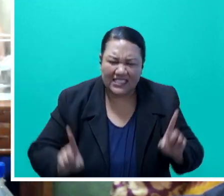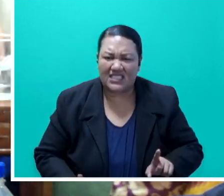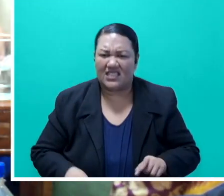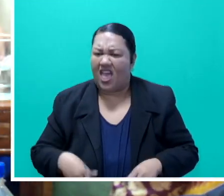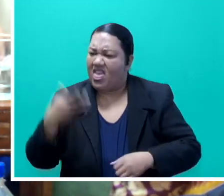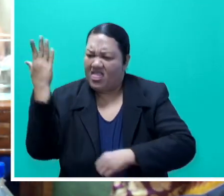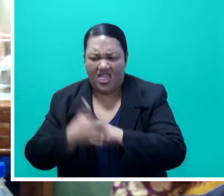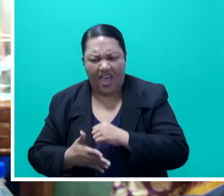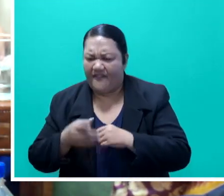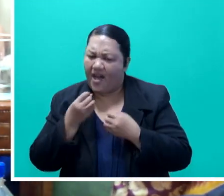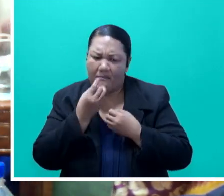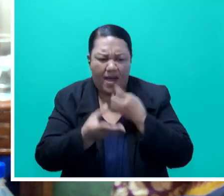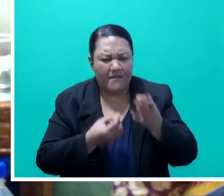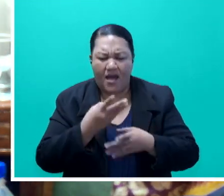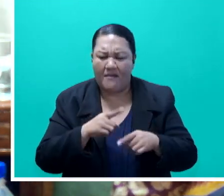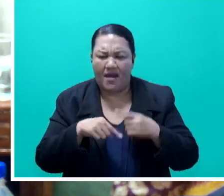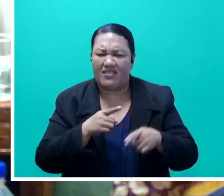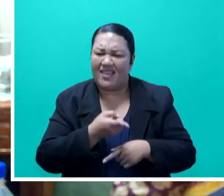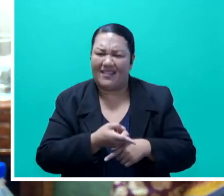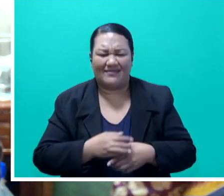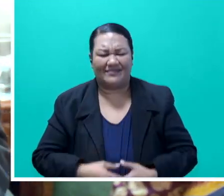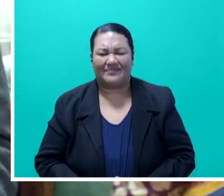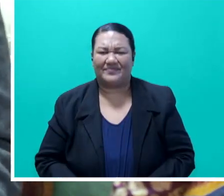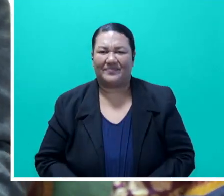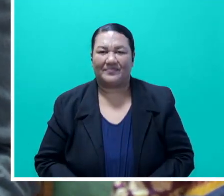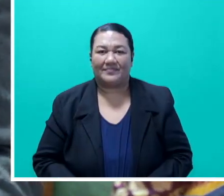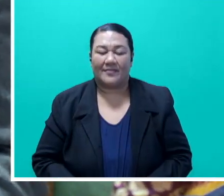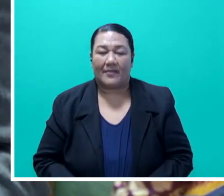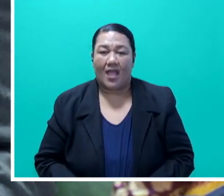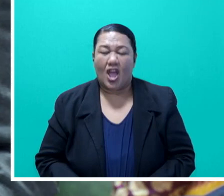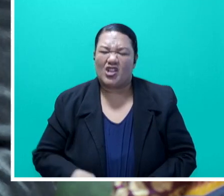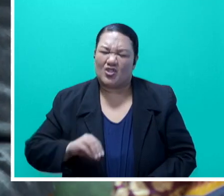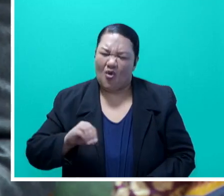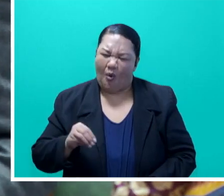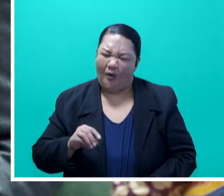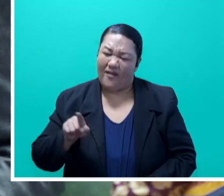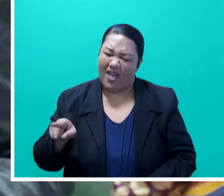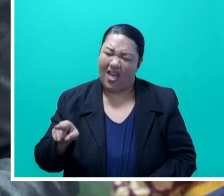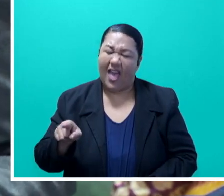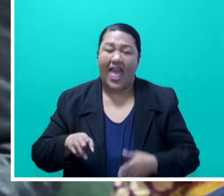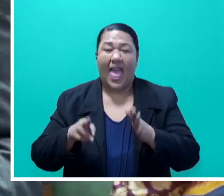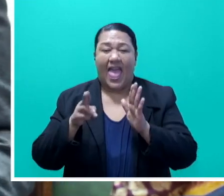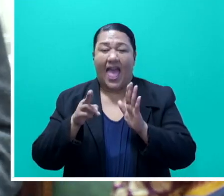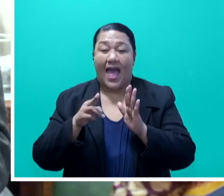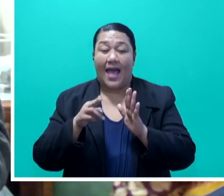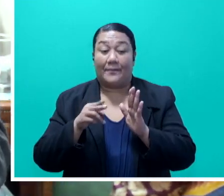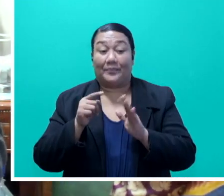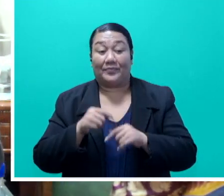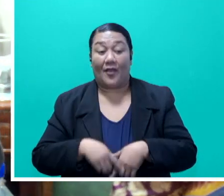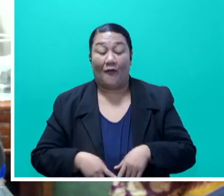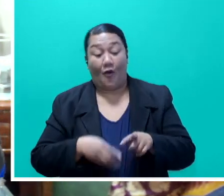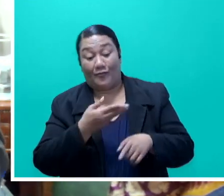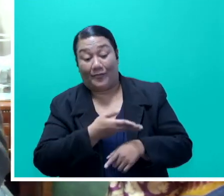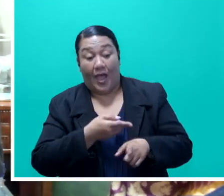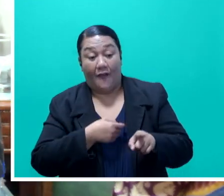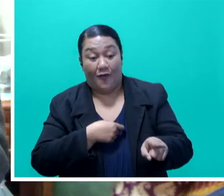all. And Mr. Speaker, sir, for them, I mean, NFP is completely obsessed